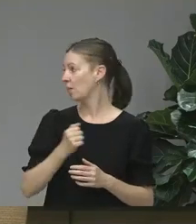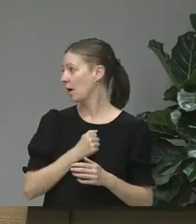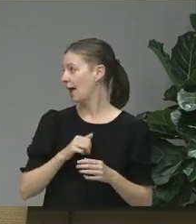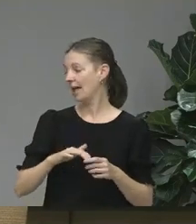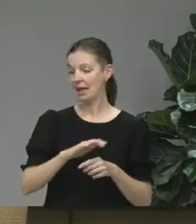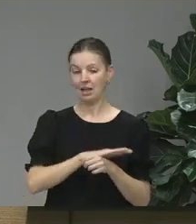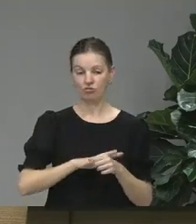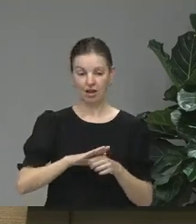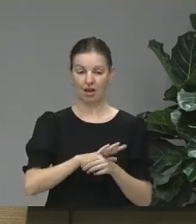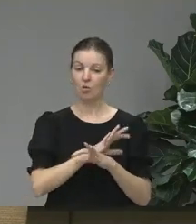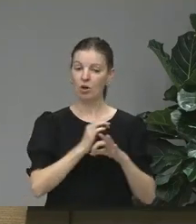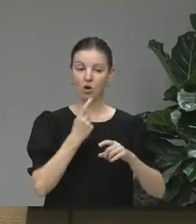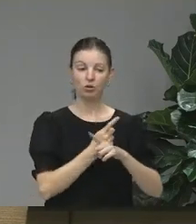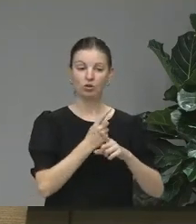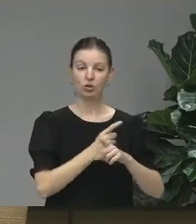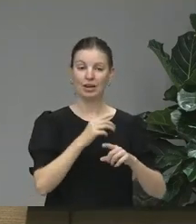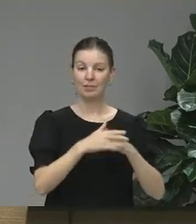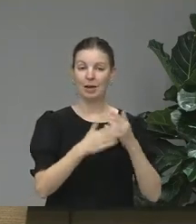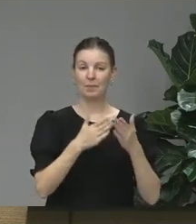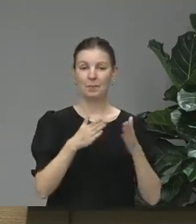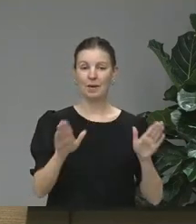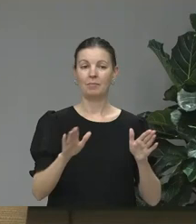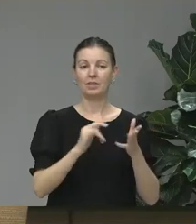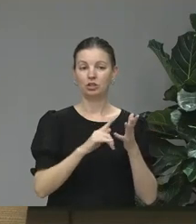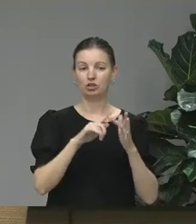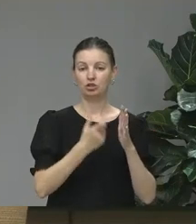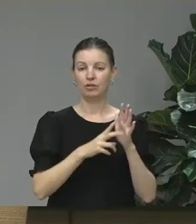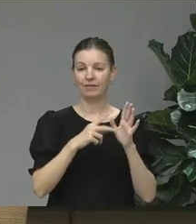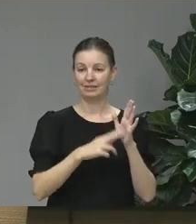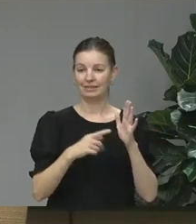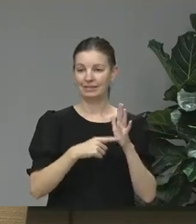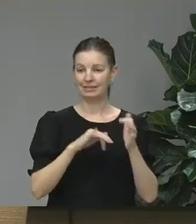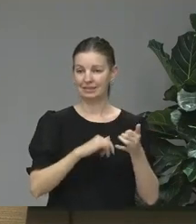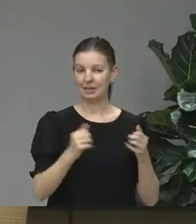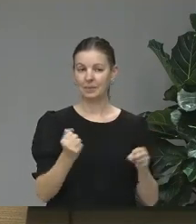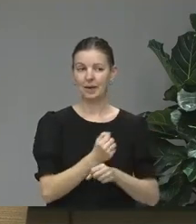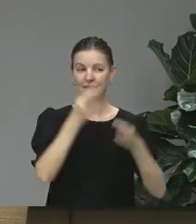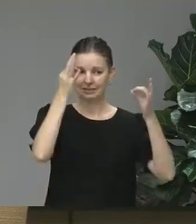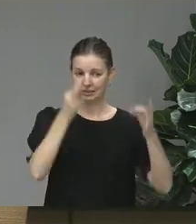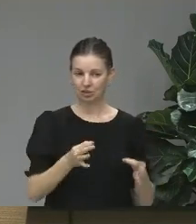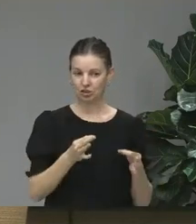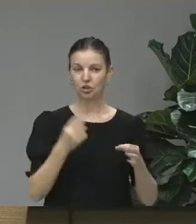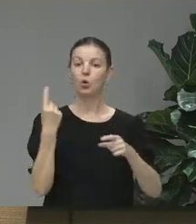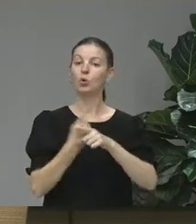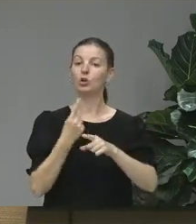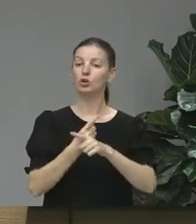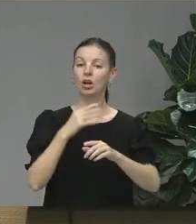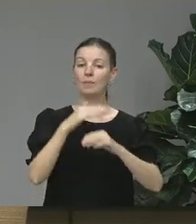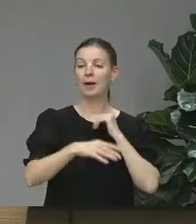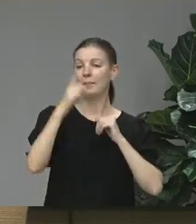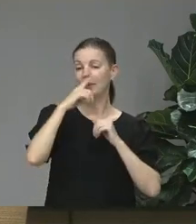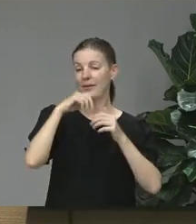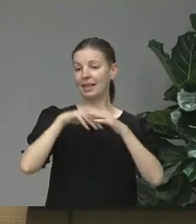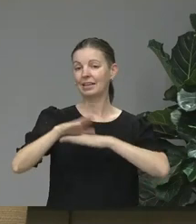you see, in my area, we're not really talking about public servants in the main making decisions anymore. We're talking about people in job